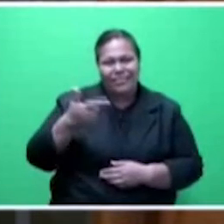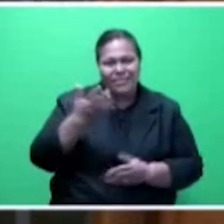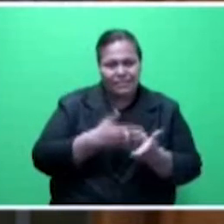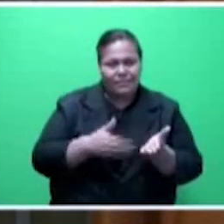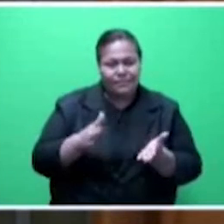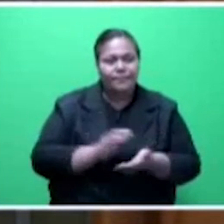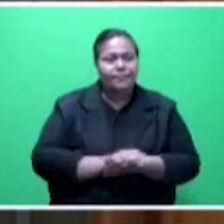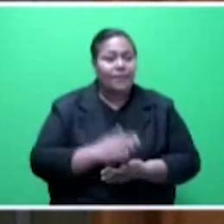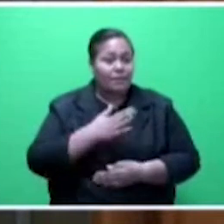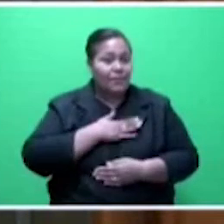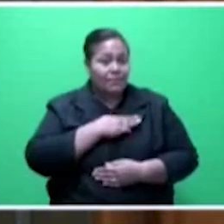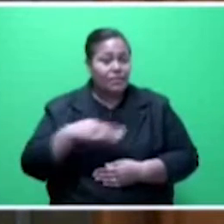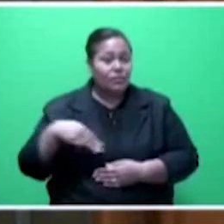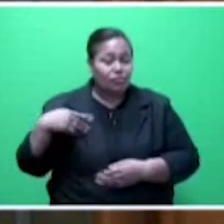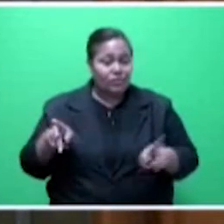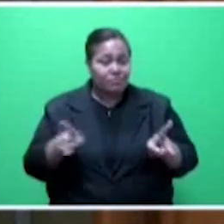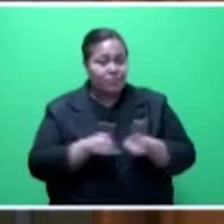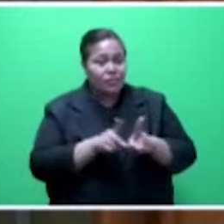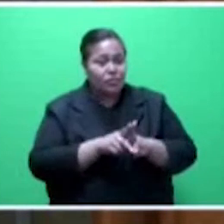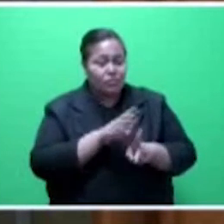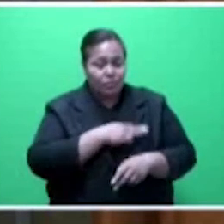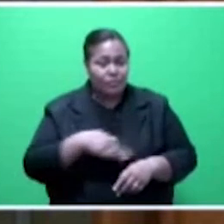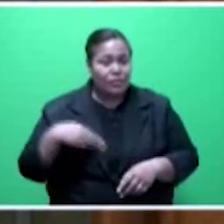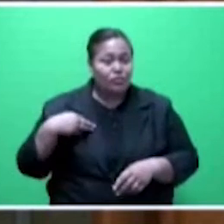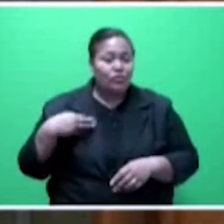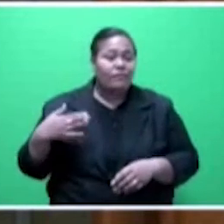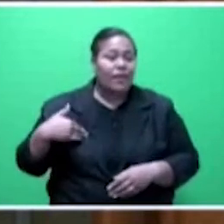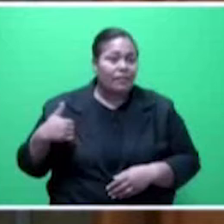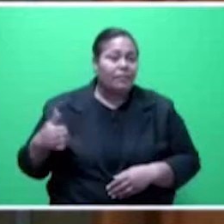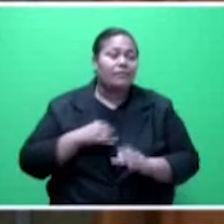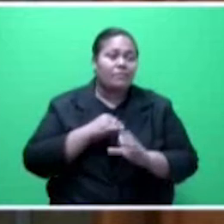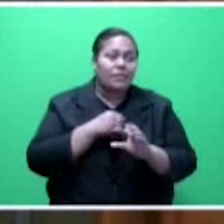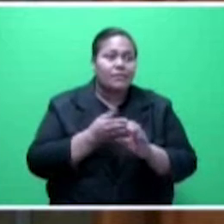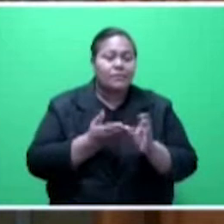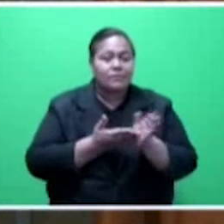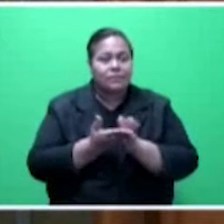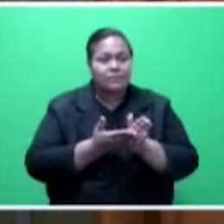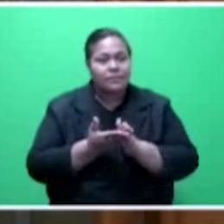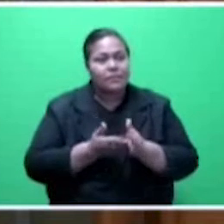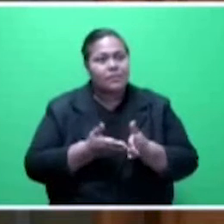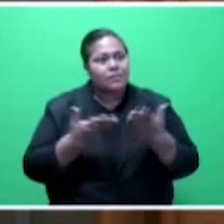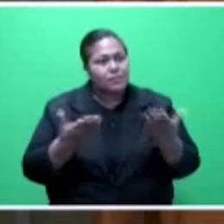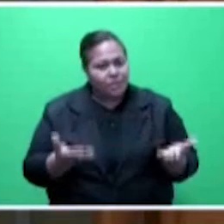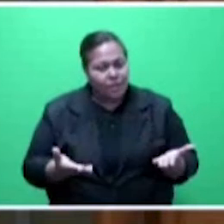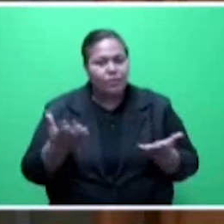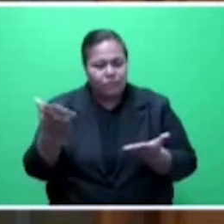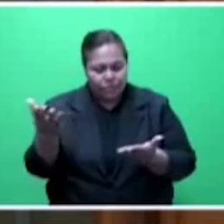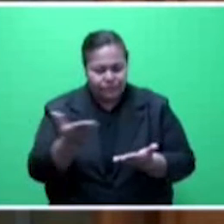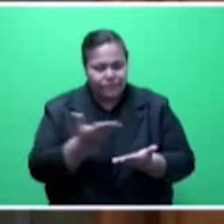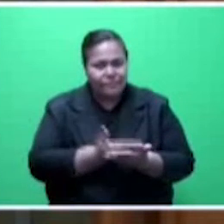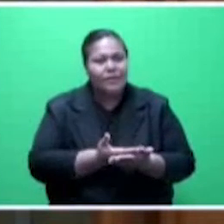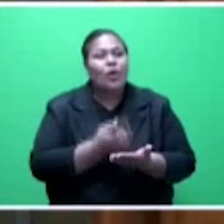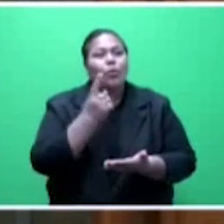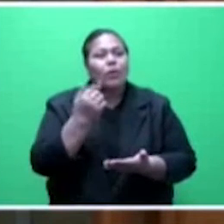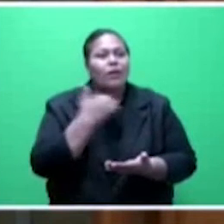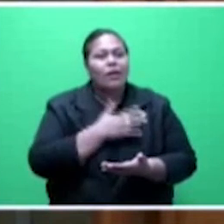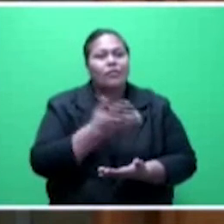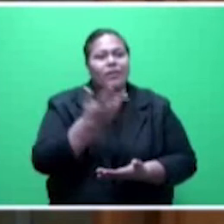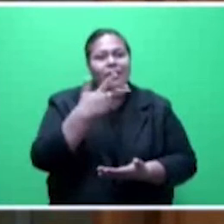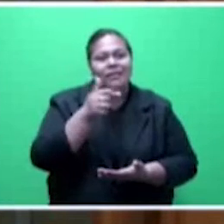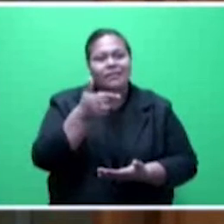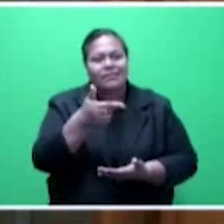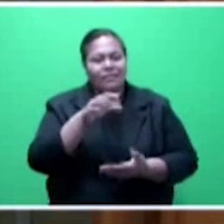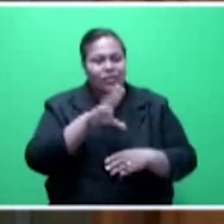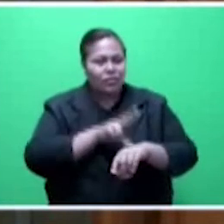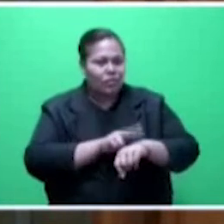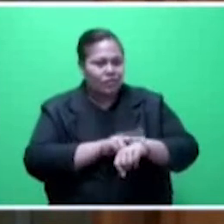to date, my ministry, in partnership with the Ministry of Health and Medical Services, has trained 187 doctors from government